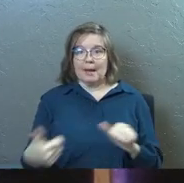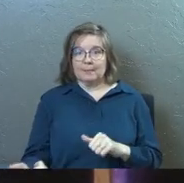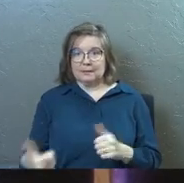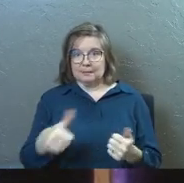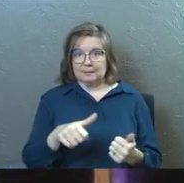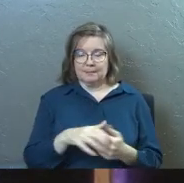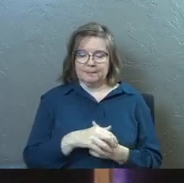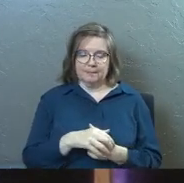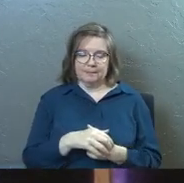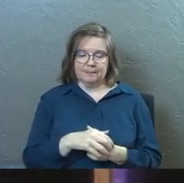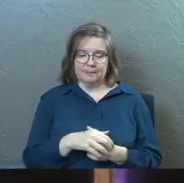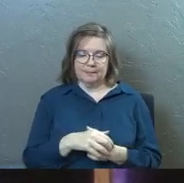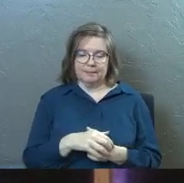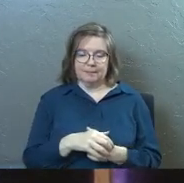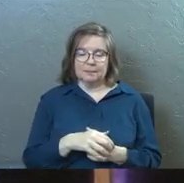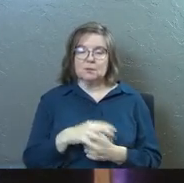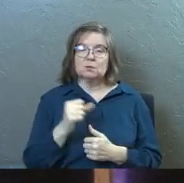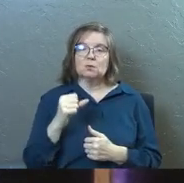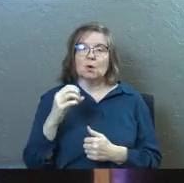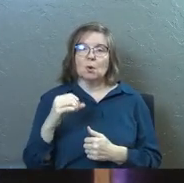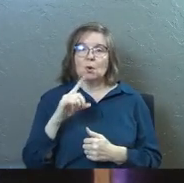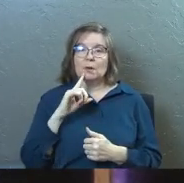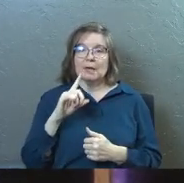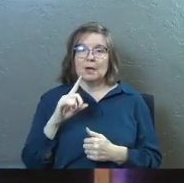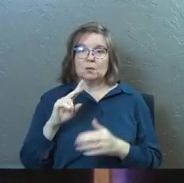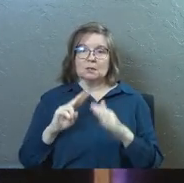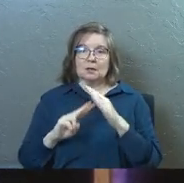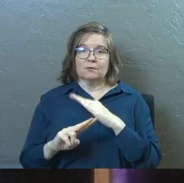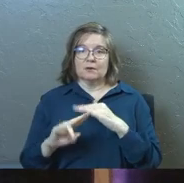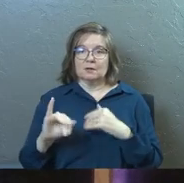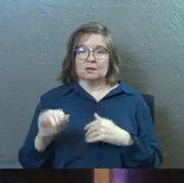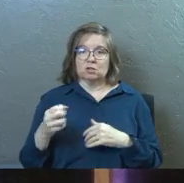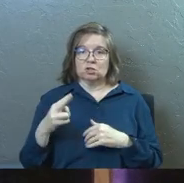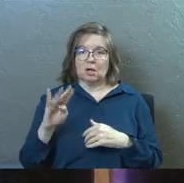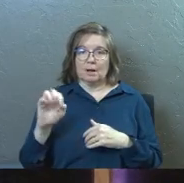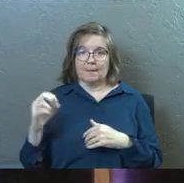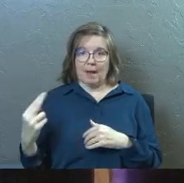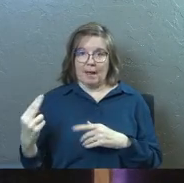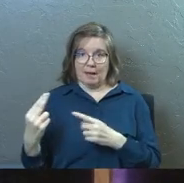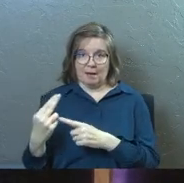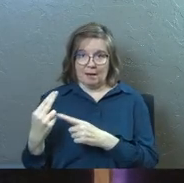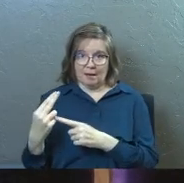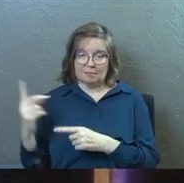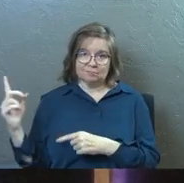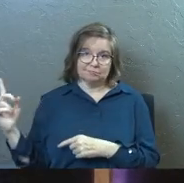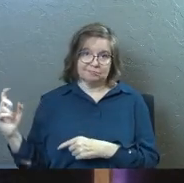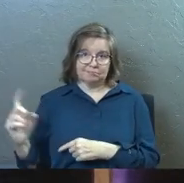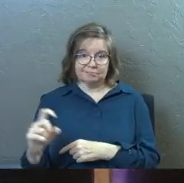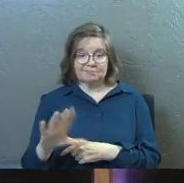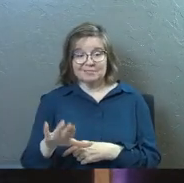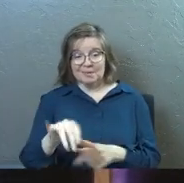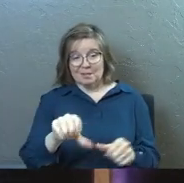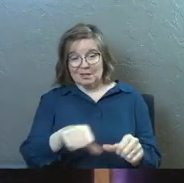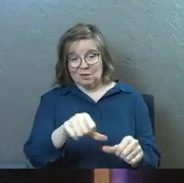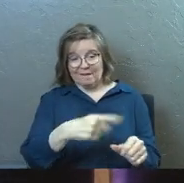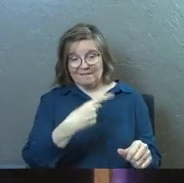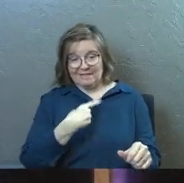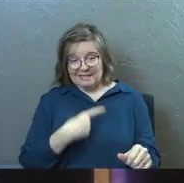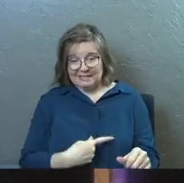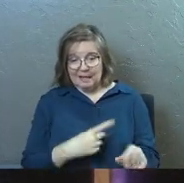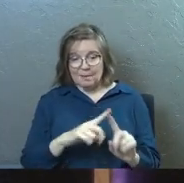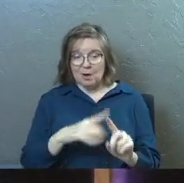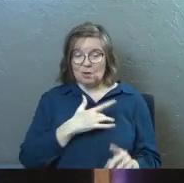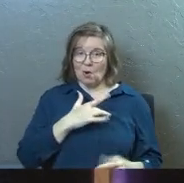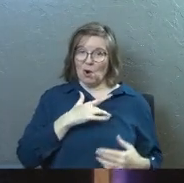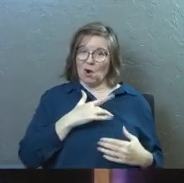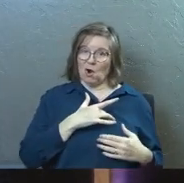baptism. So there was a prophet, Jeremiah, had come along and said, you might be circumcised physically,